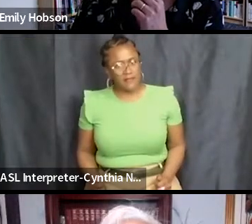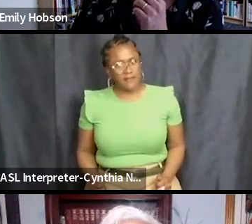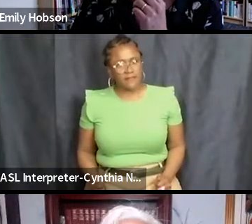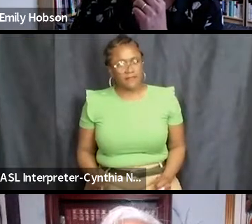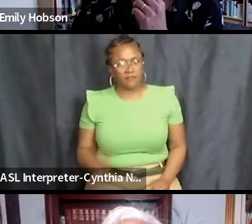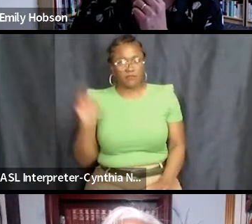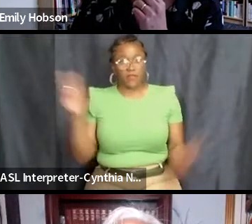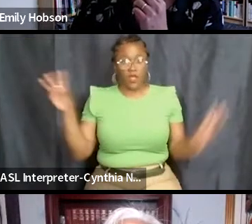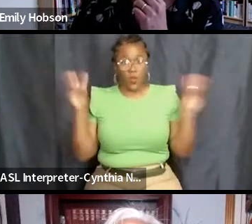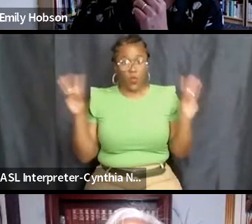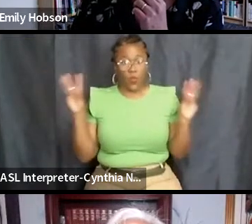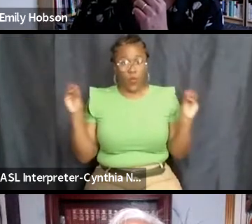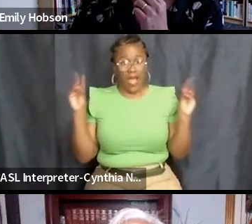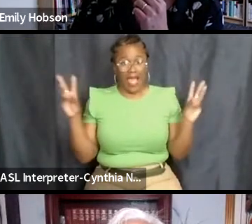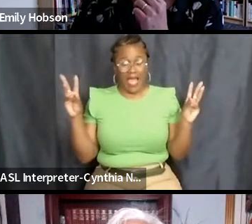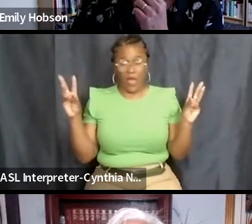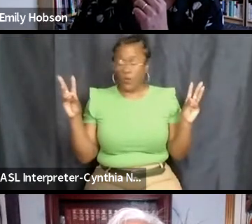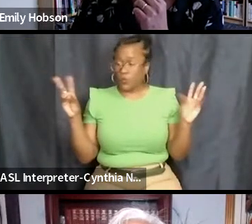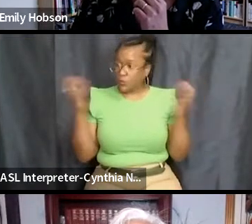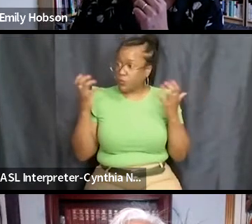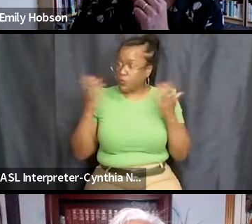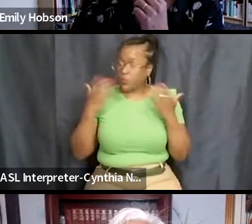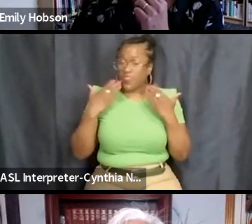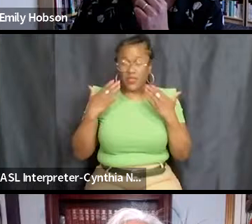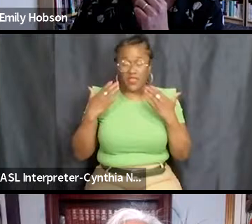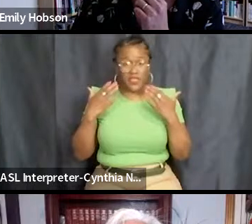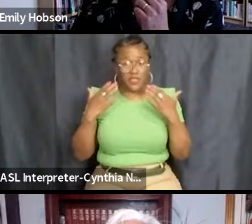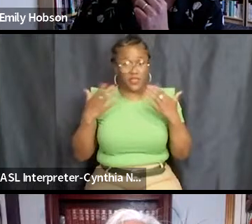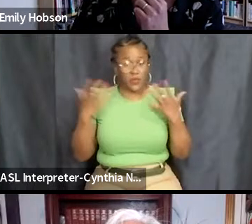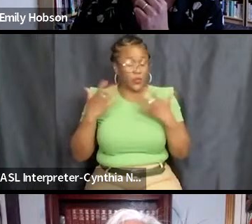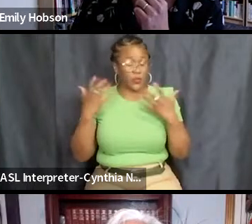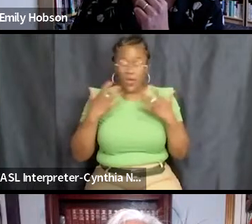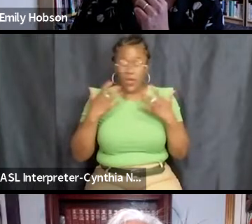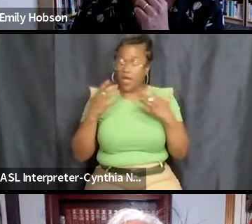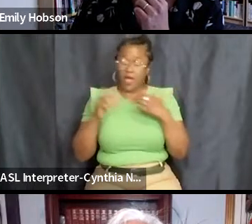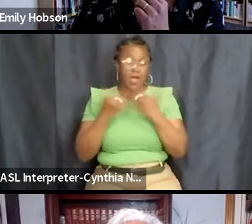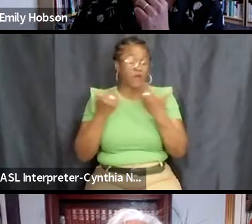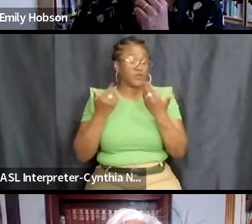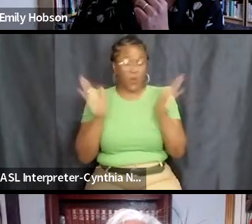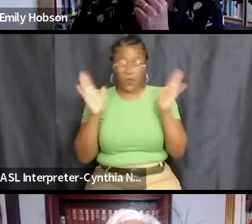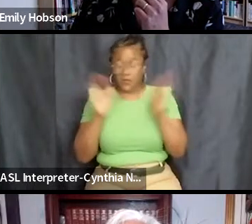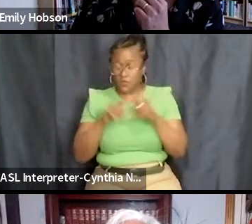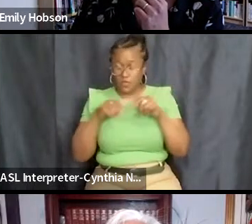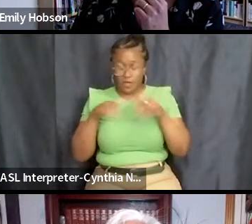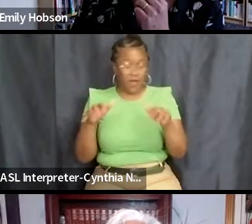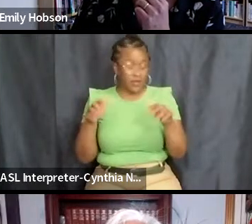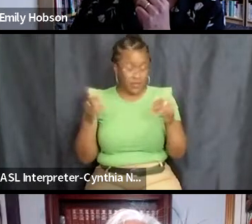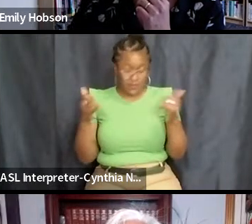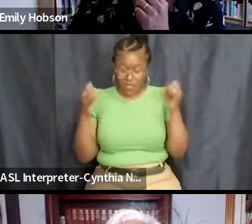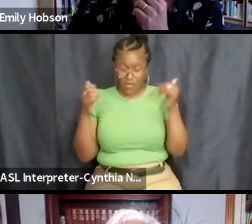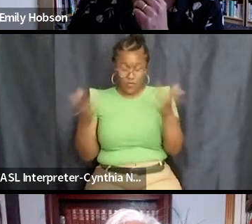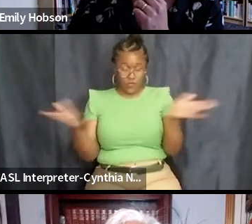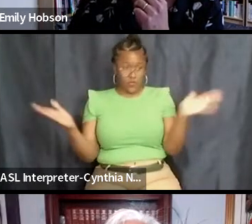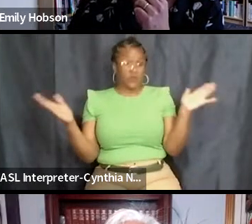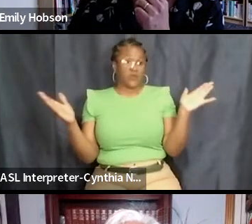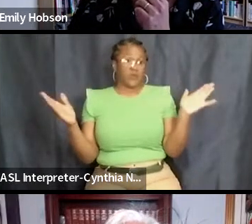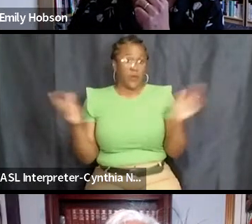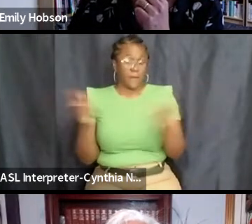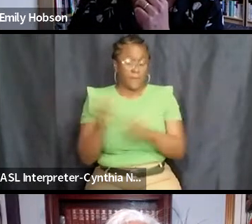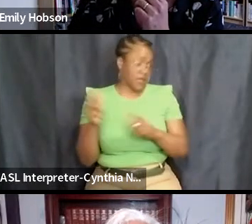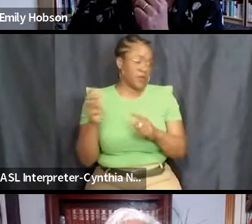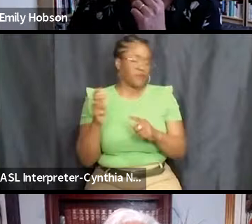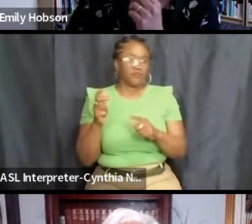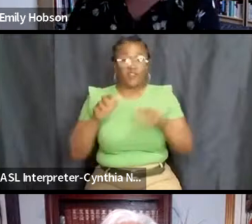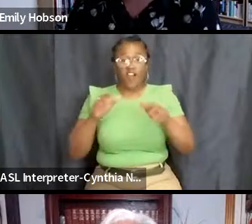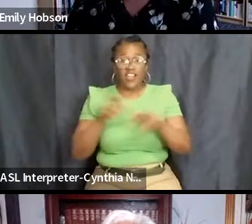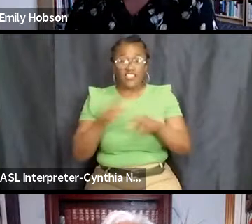Wow. Thank you. What a note to open up to the audience upon, right? So the audience is ready.